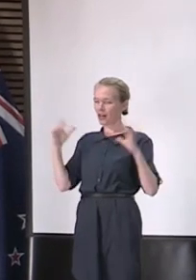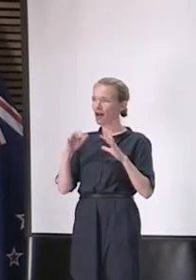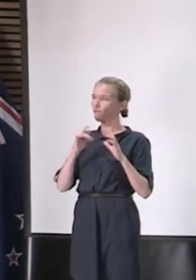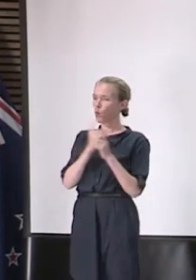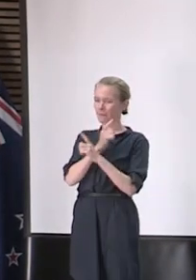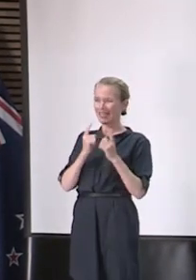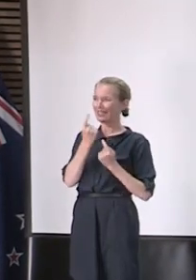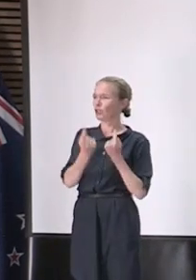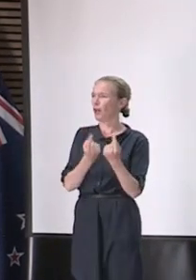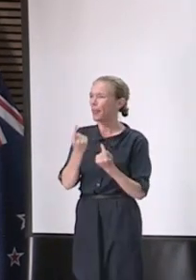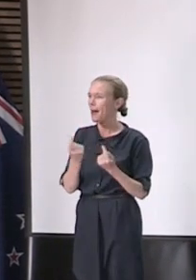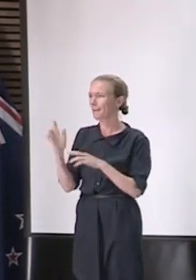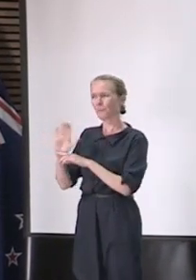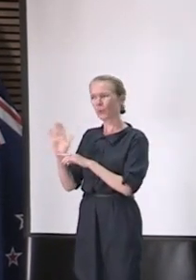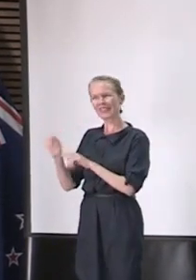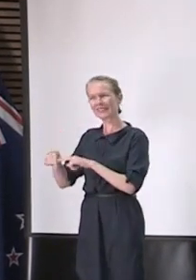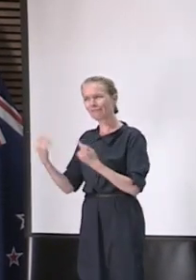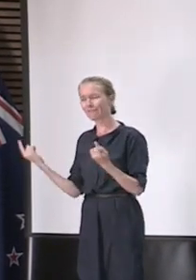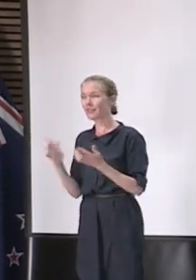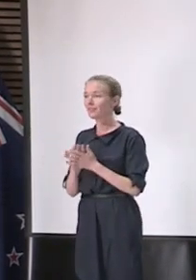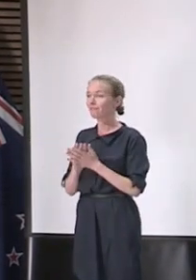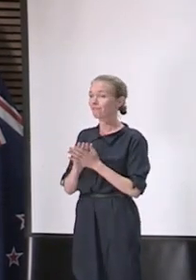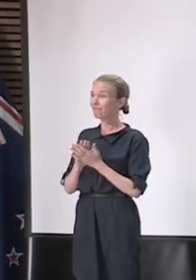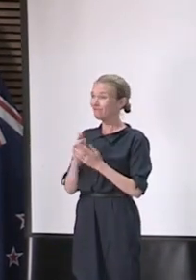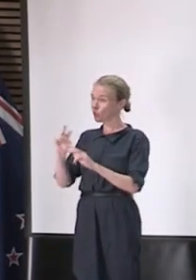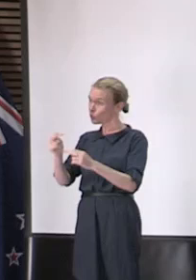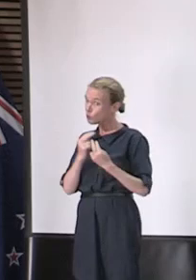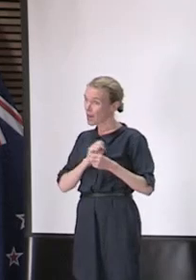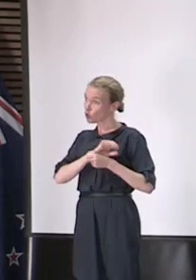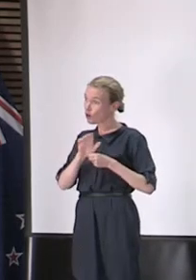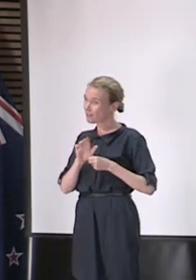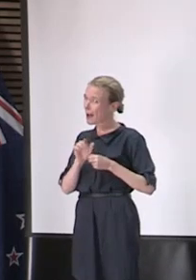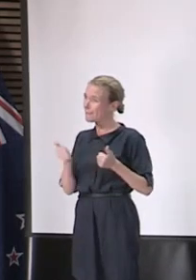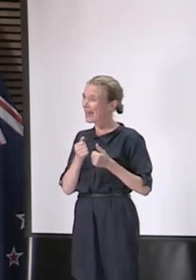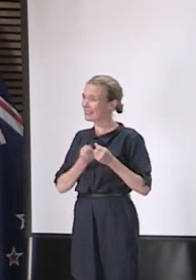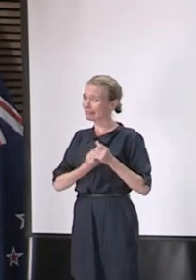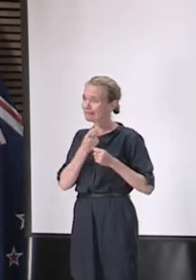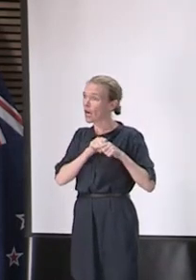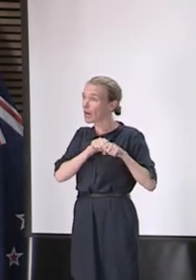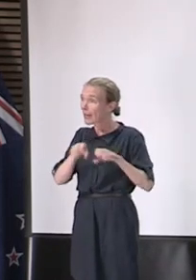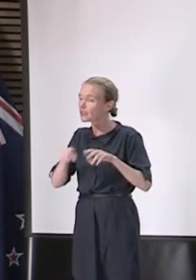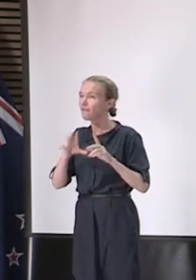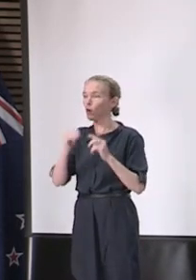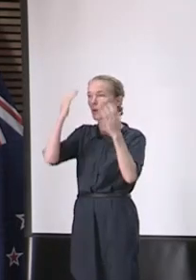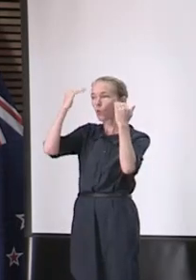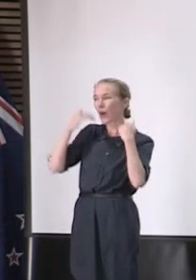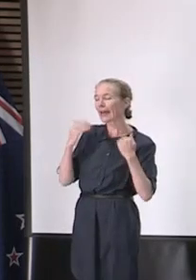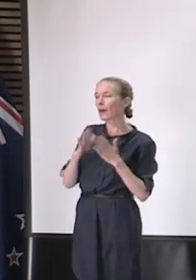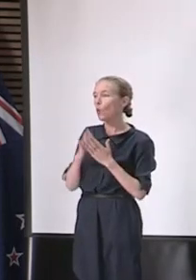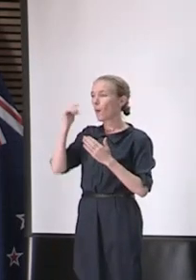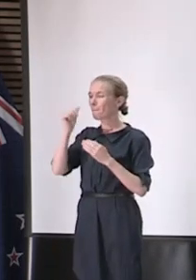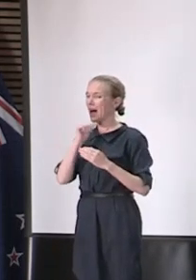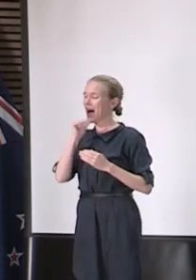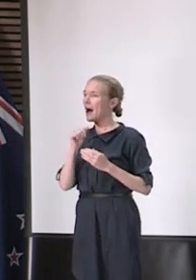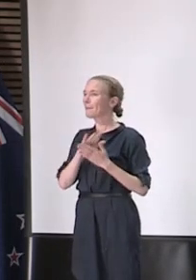had trouble with COVID. It's been weddings, it's been bars, it's been social gatherings. And so that's where we've put the limits in place. Socially distance